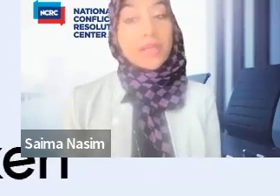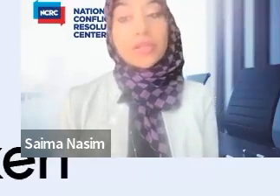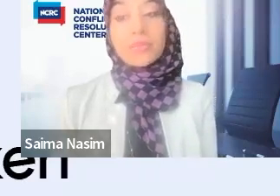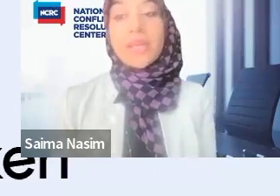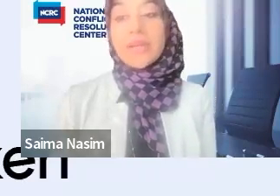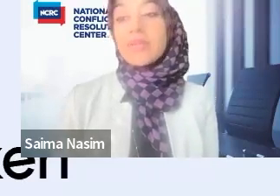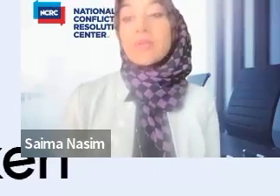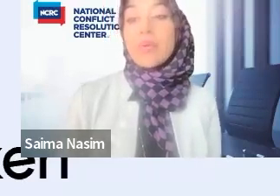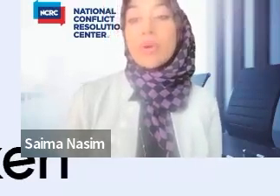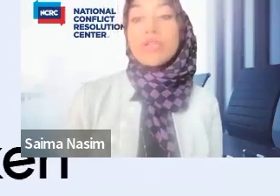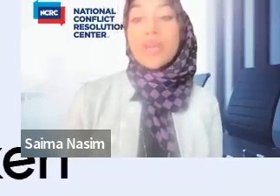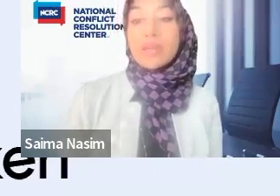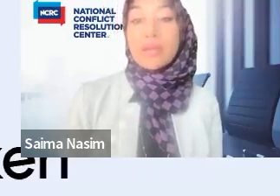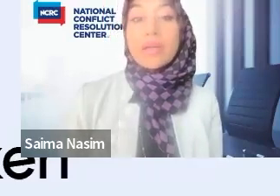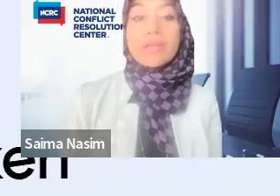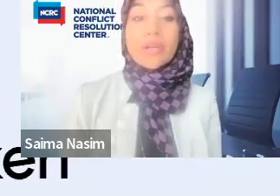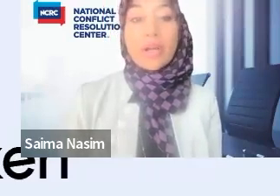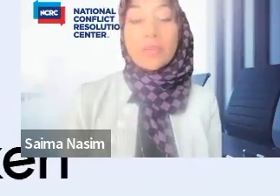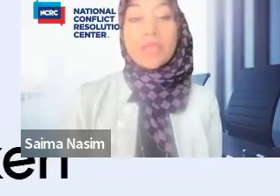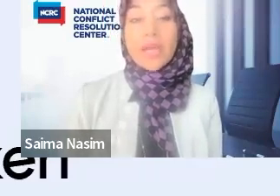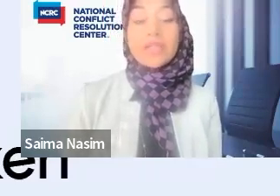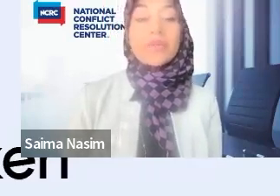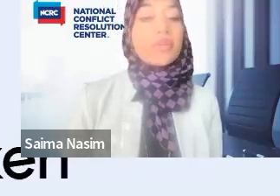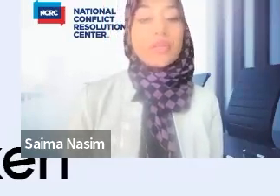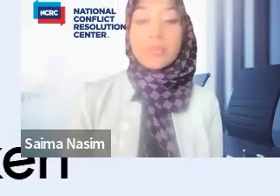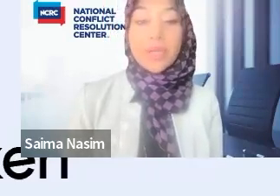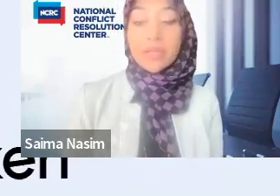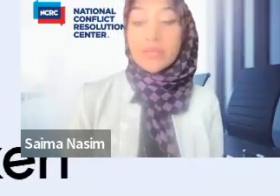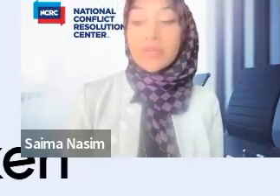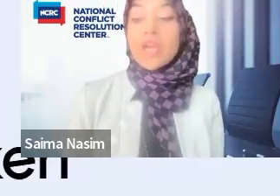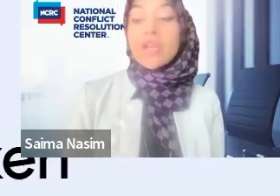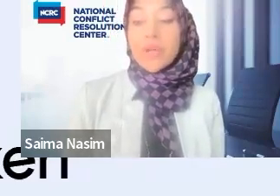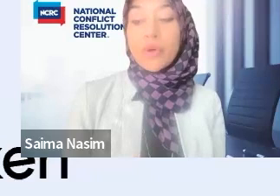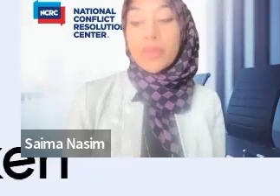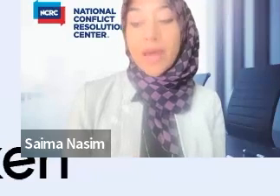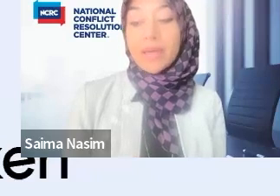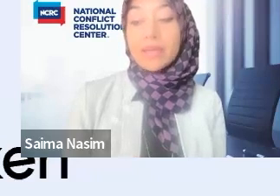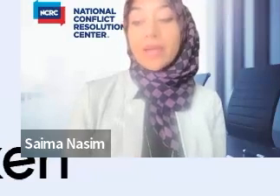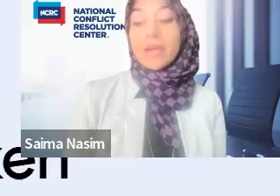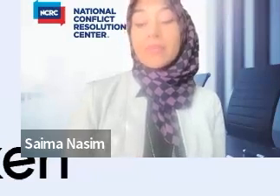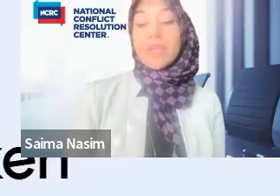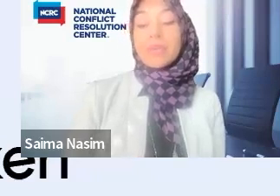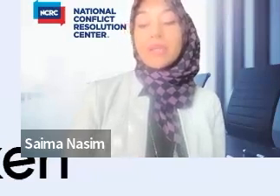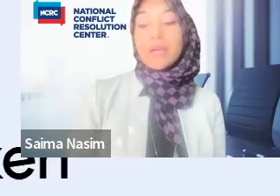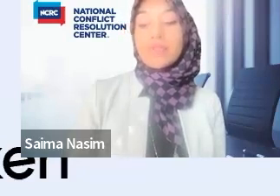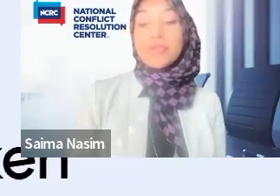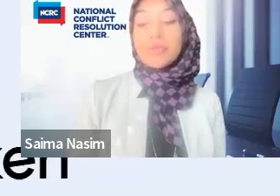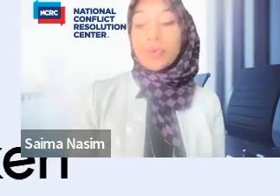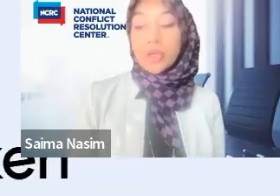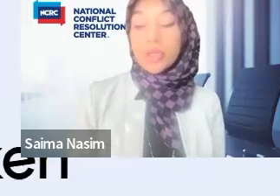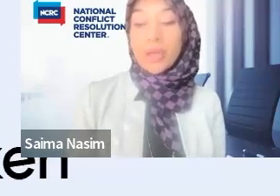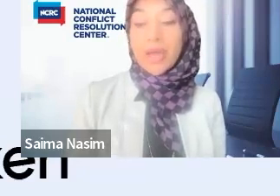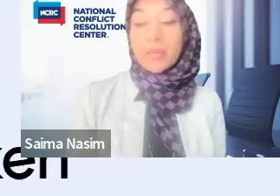comment section, but I definitely am not one to get in there and start commenting. I just don't feel it's productive. So I avoid that. And then when it comes